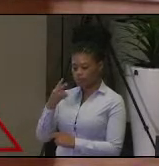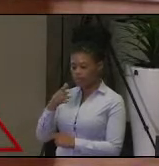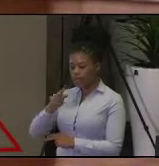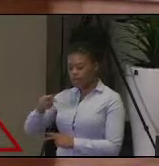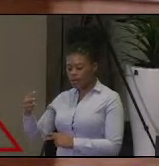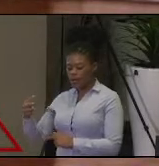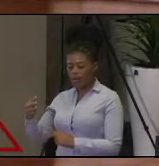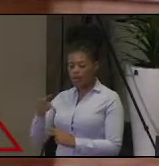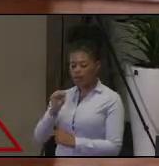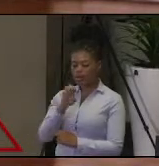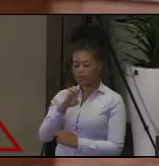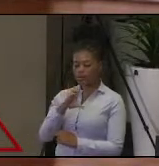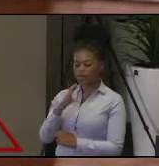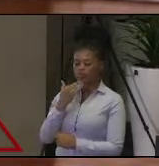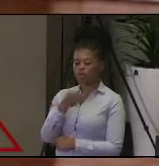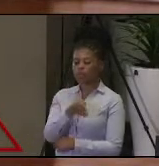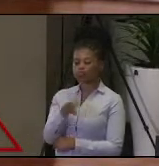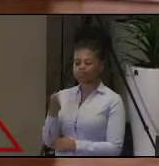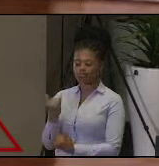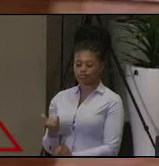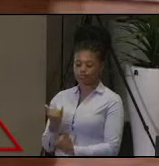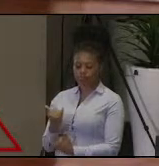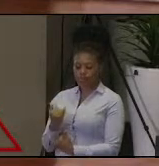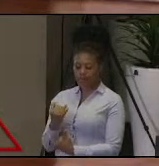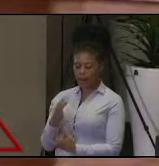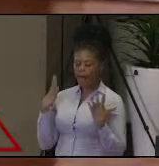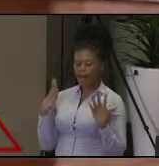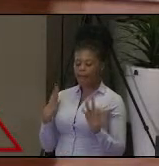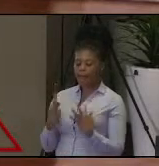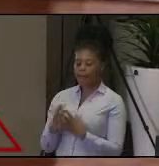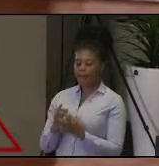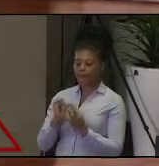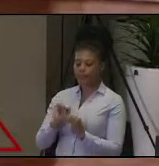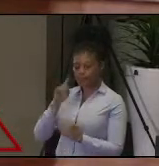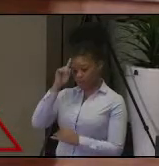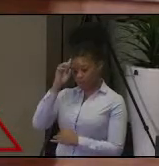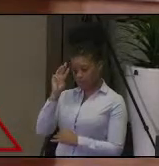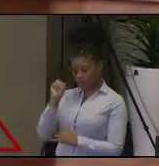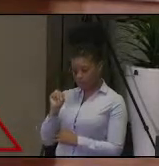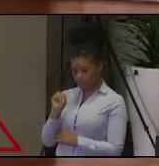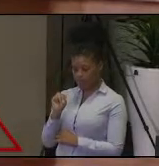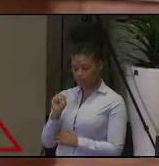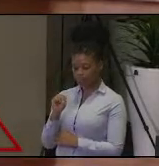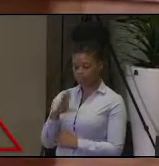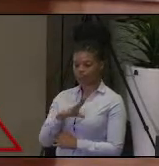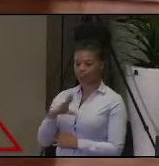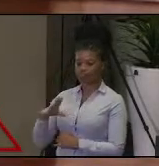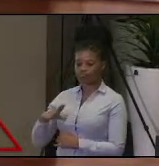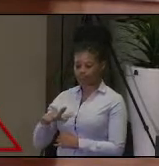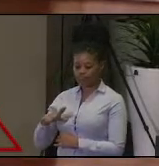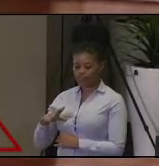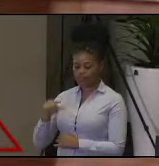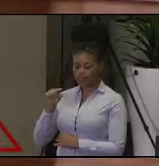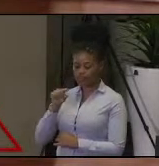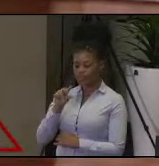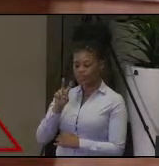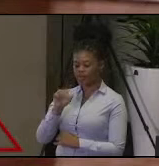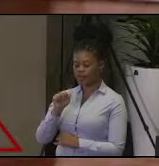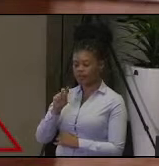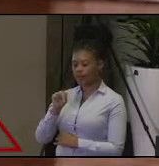are present here today, the Mayor of Nelson Mandela Bay Municipality, Councillor Mr. G. van